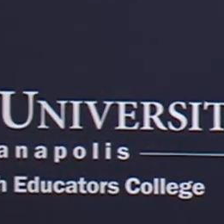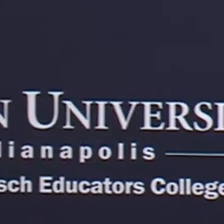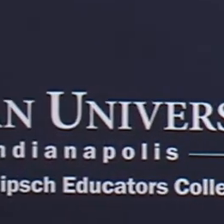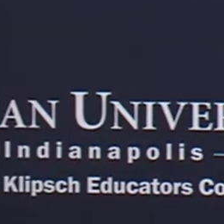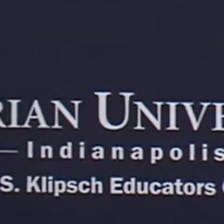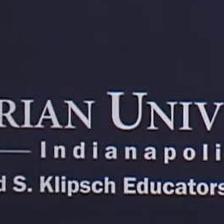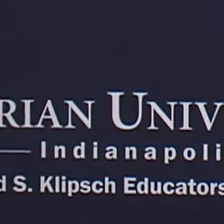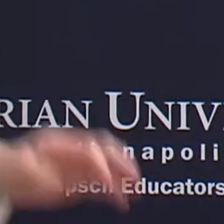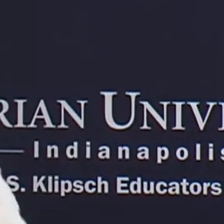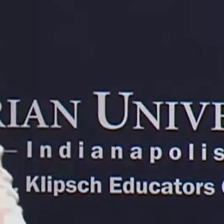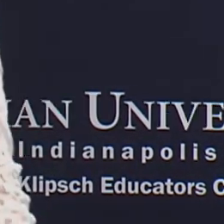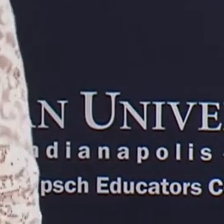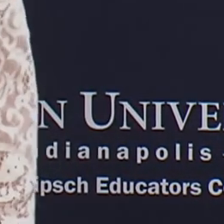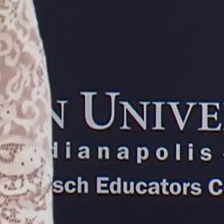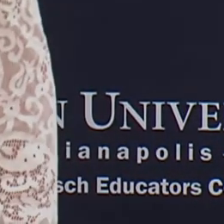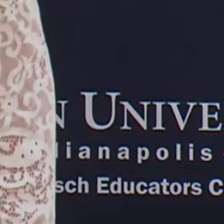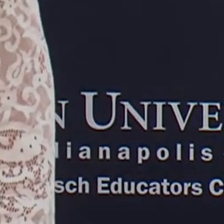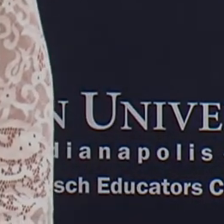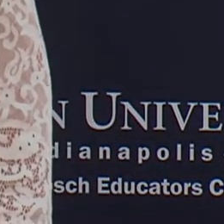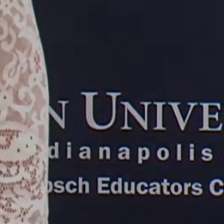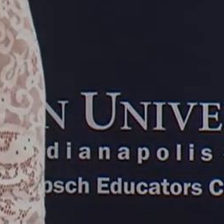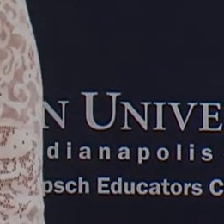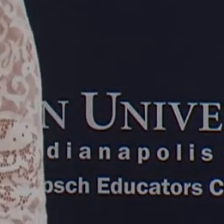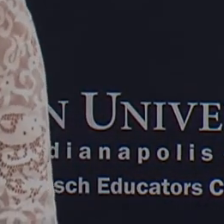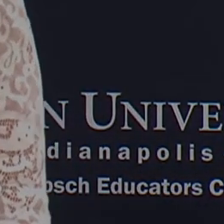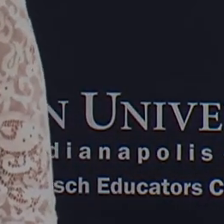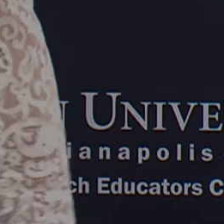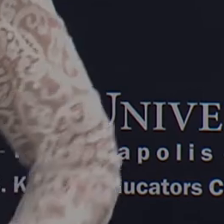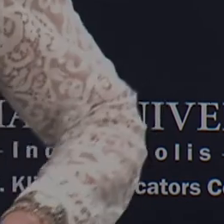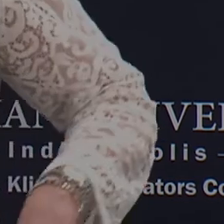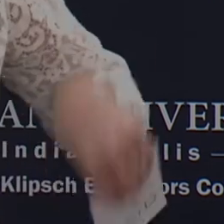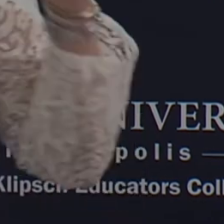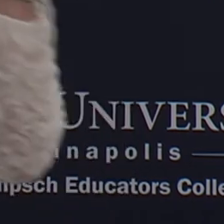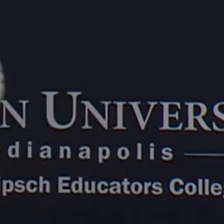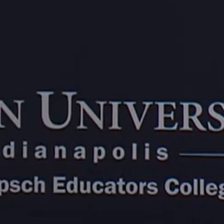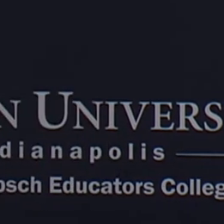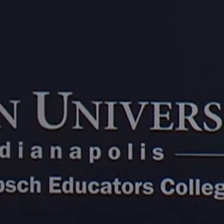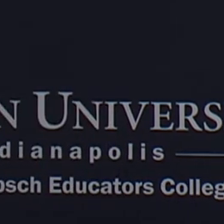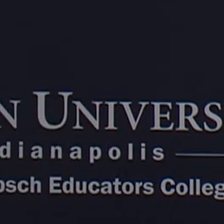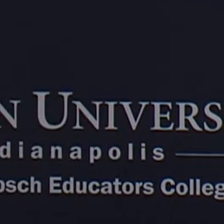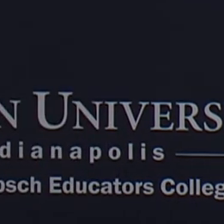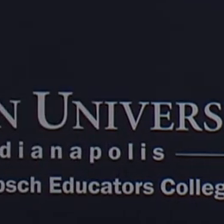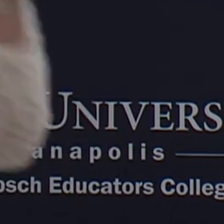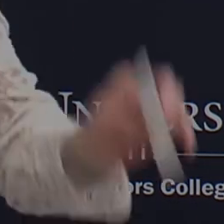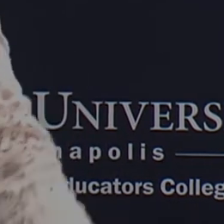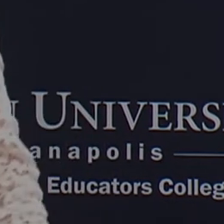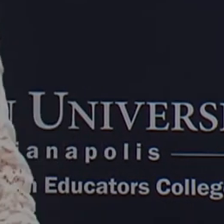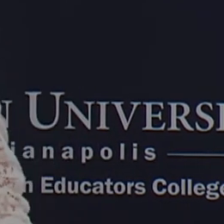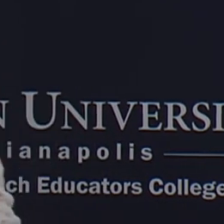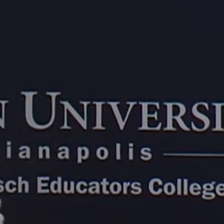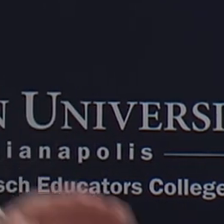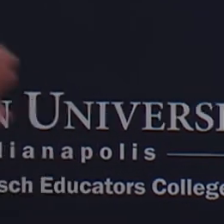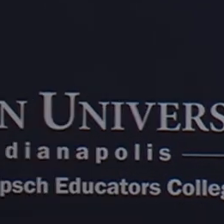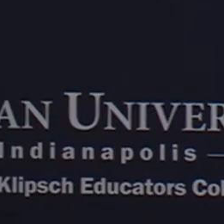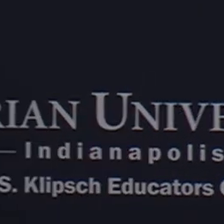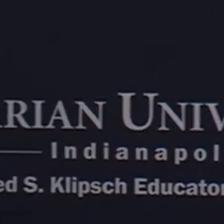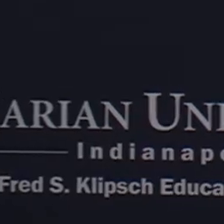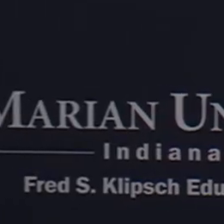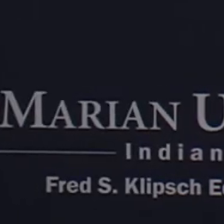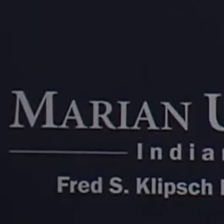is a syllable sort with all six of these patterns.